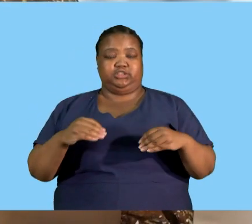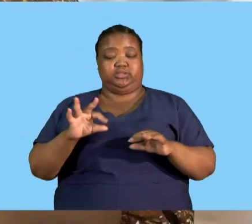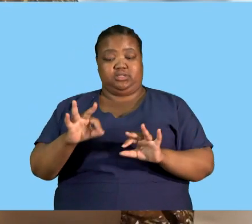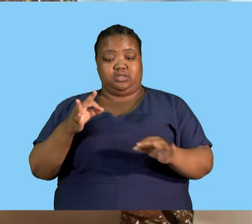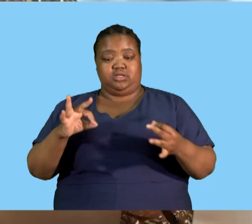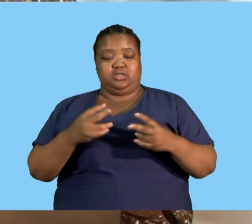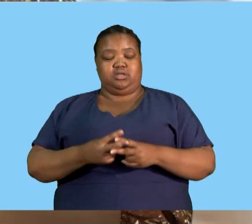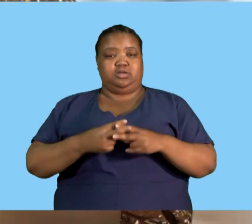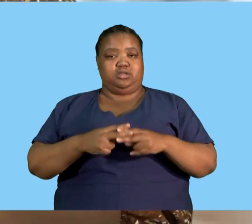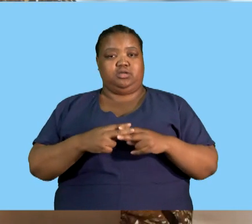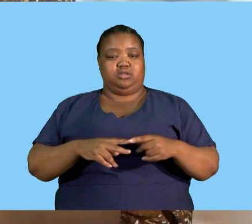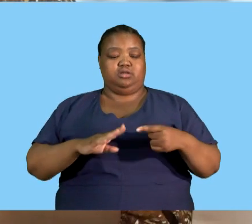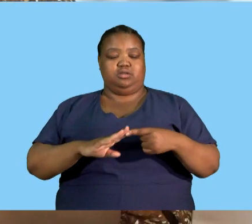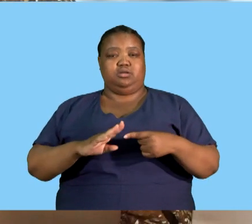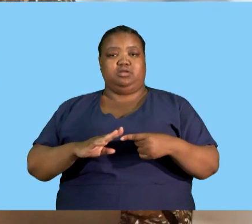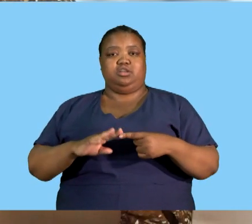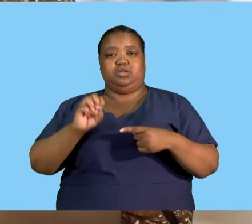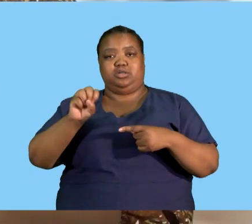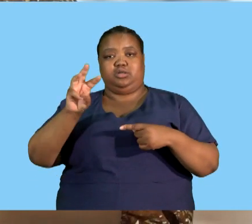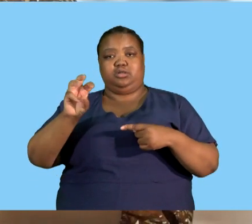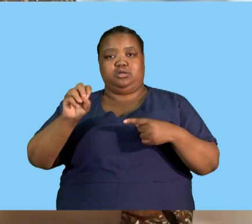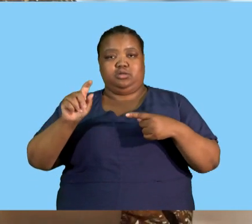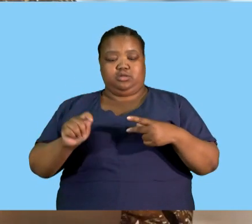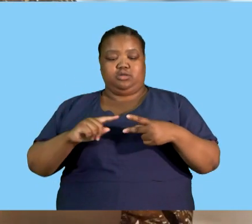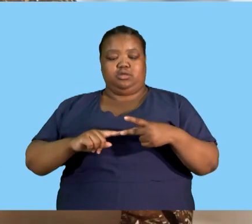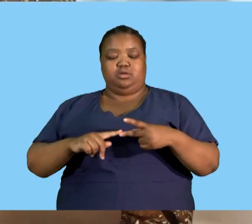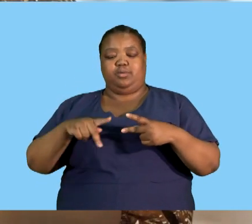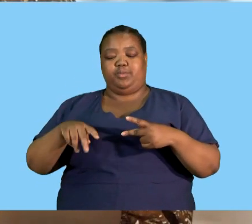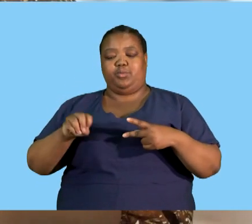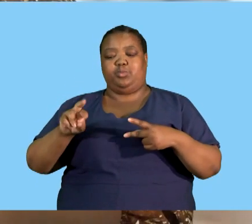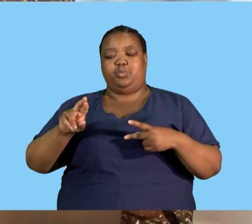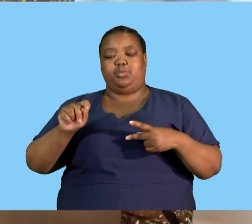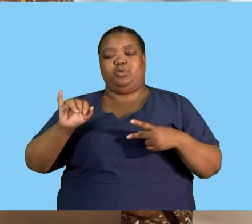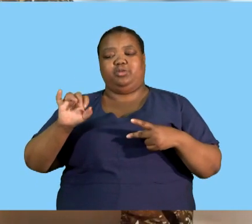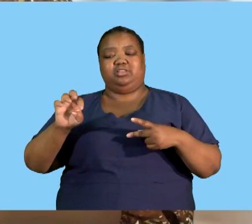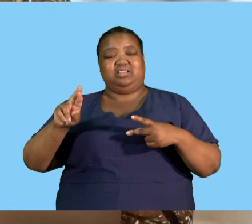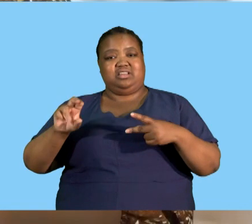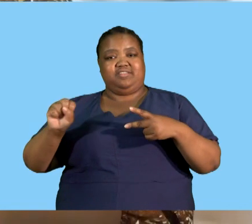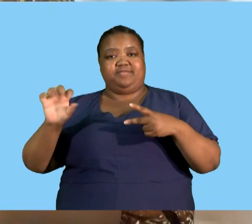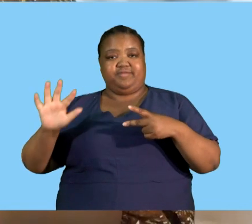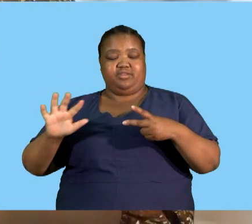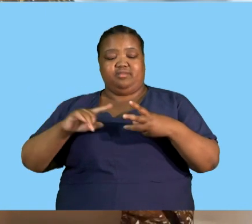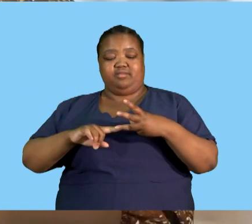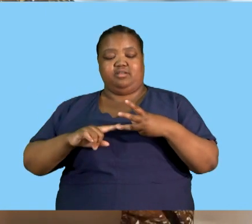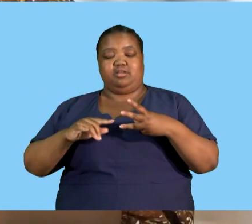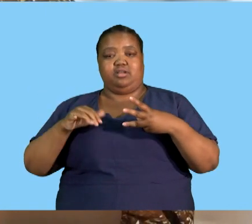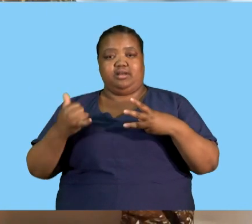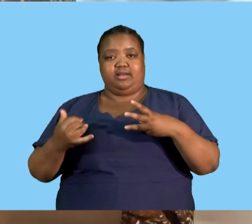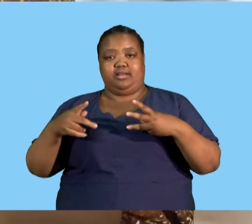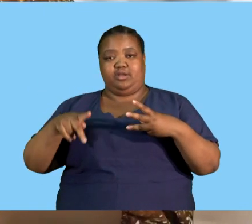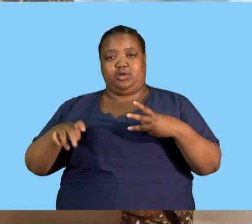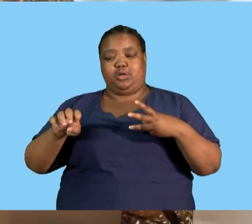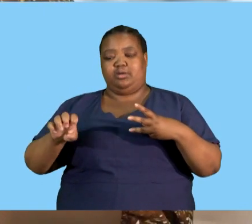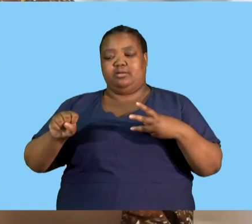SWOT analysis and then we did the Porter's 5-force model. Now we are on to the last industrial analysis tool, which is called